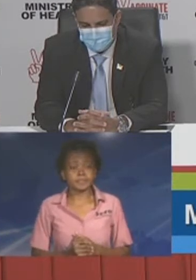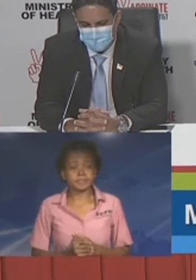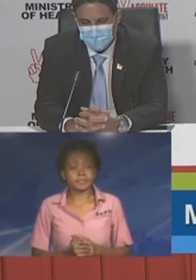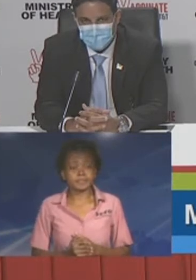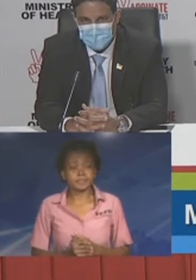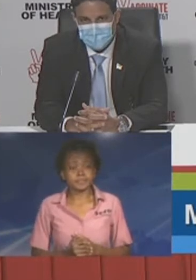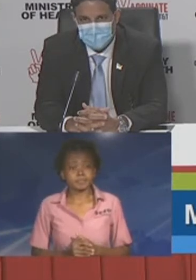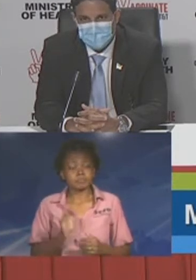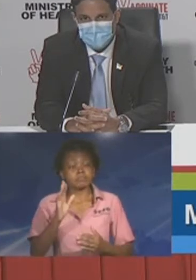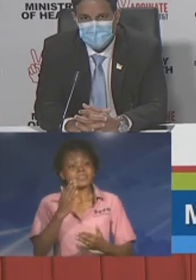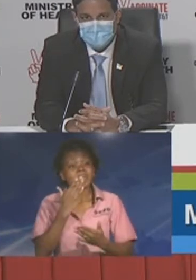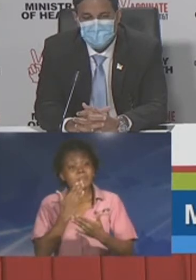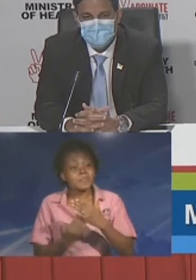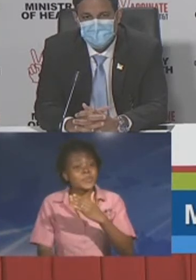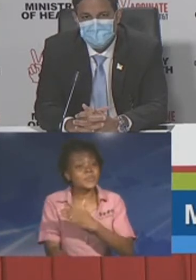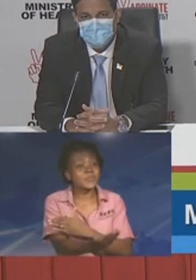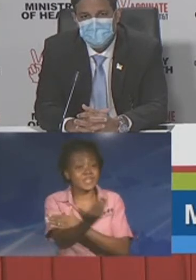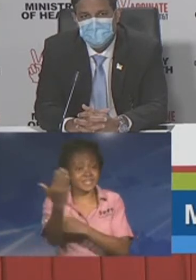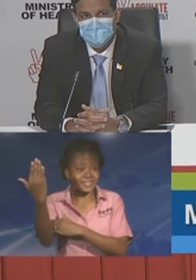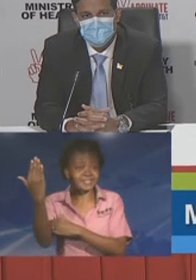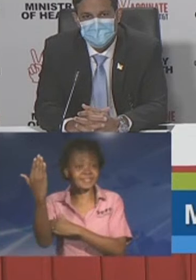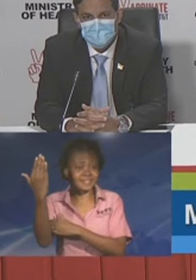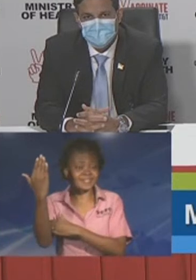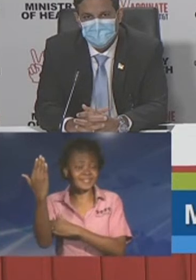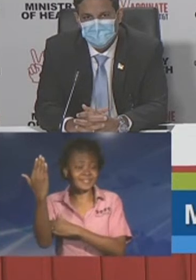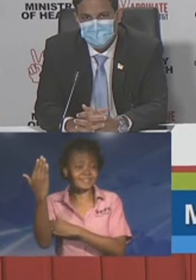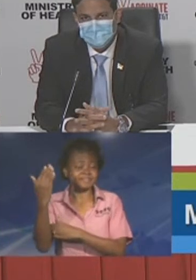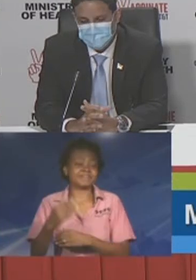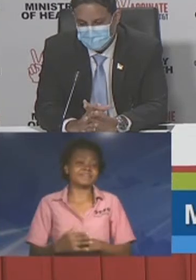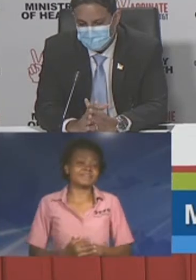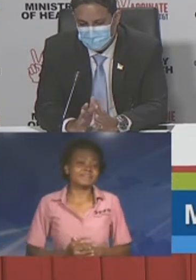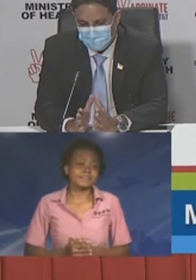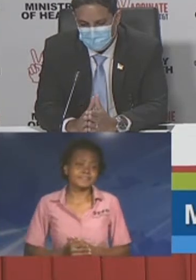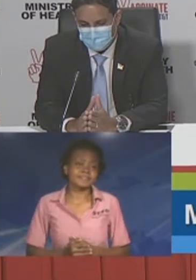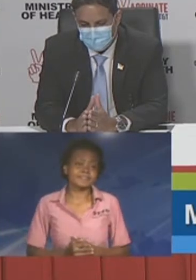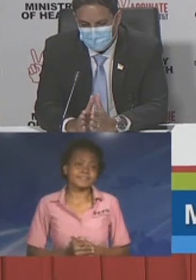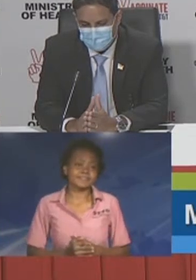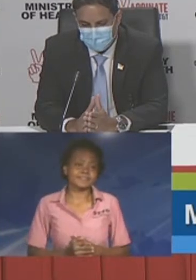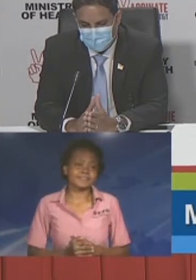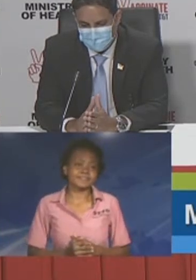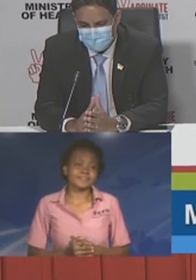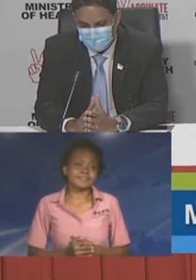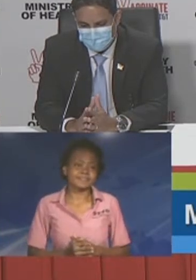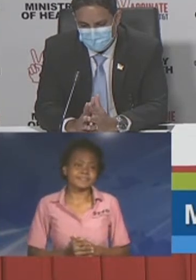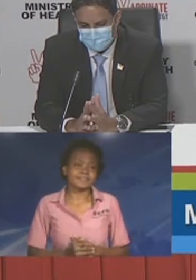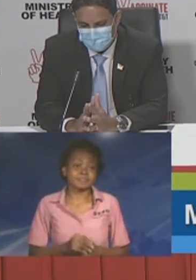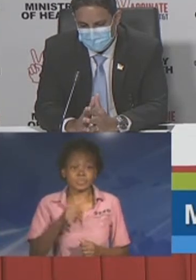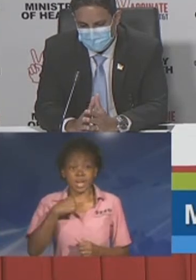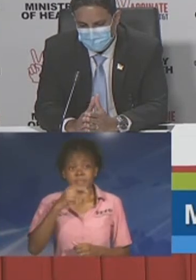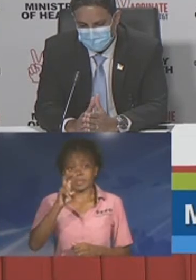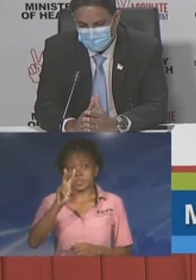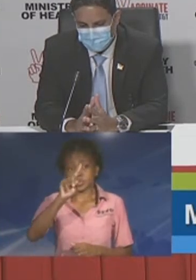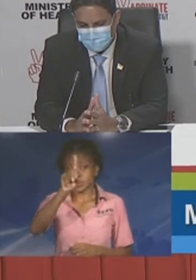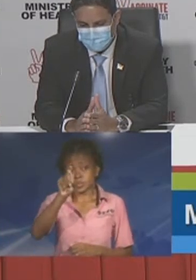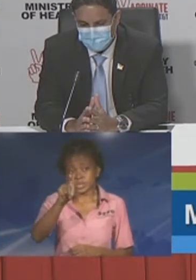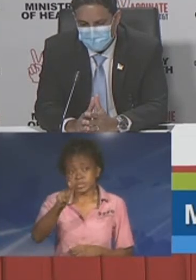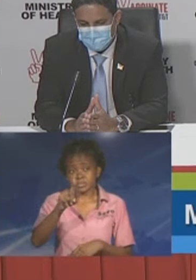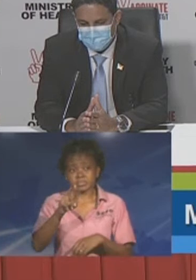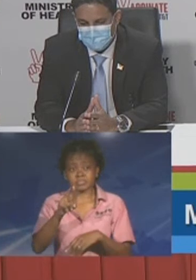Good morning, Suan Wayo from AZP News. And my two questions, are for the